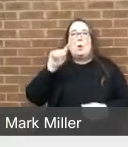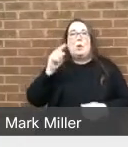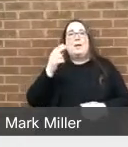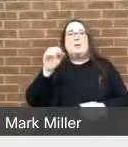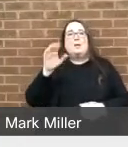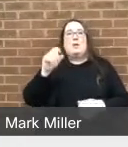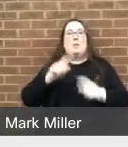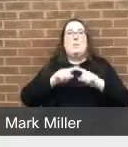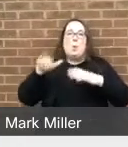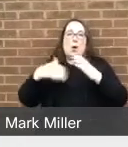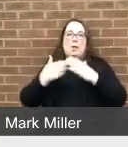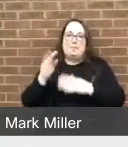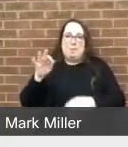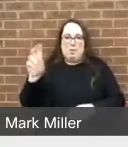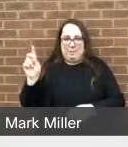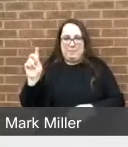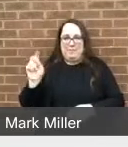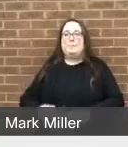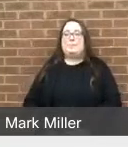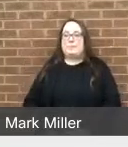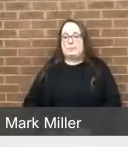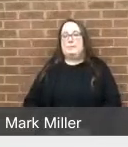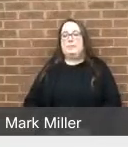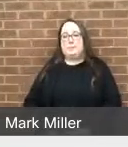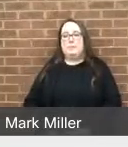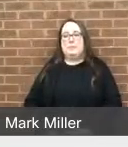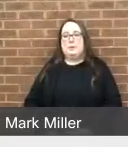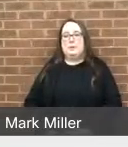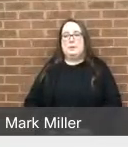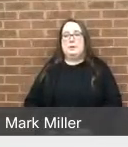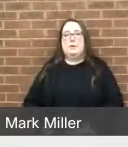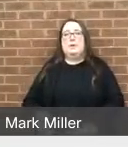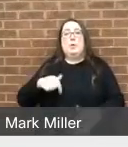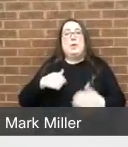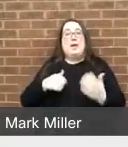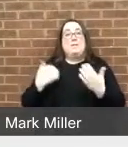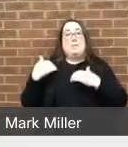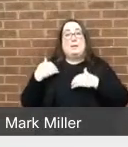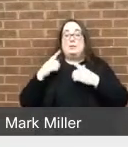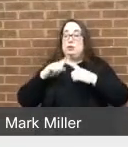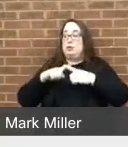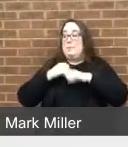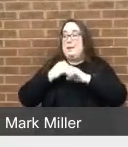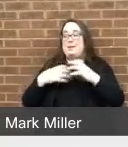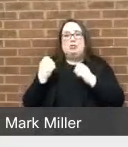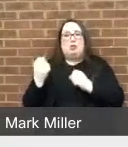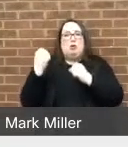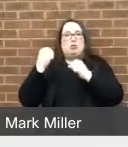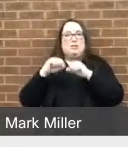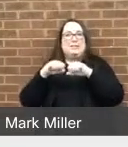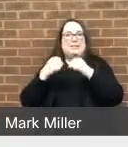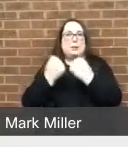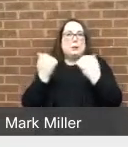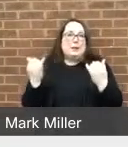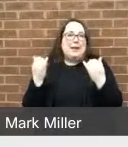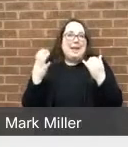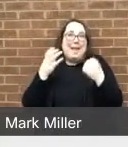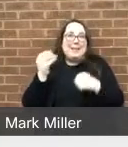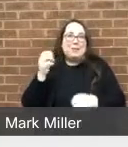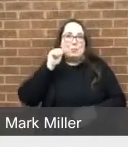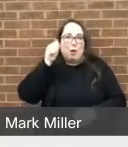state of Maryland. We have a responsibility to build a better society today and